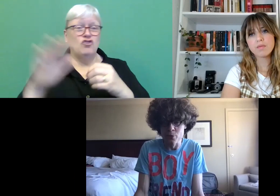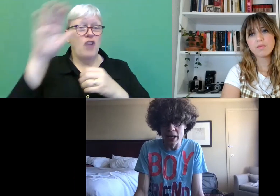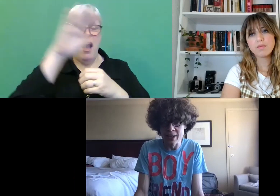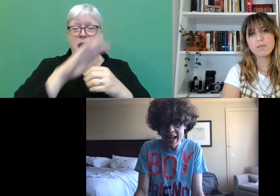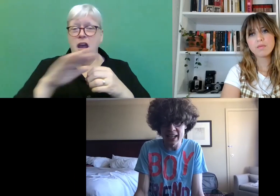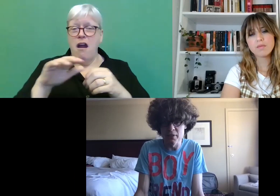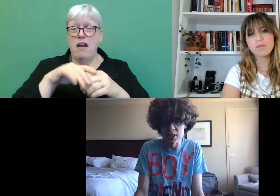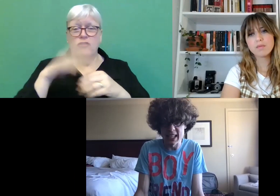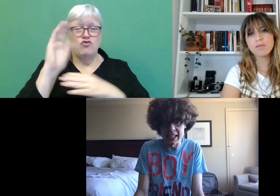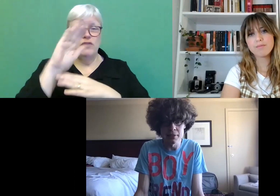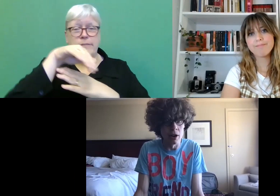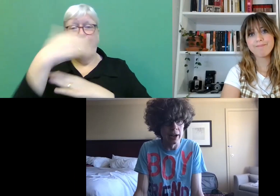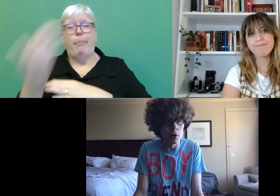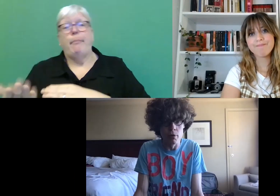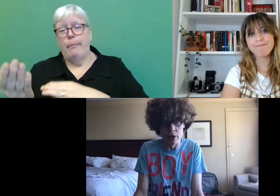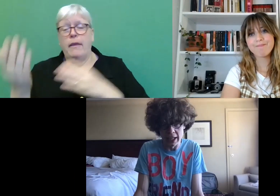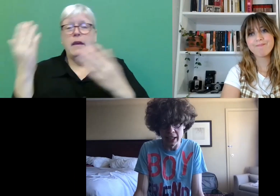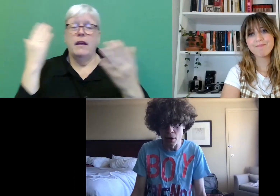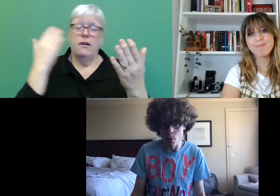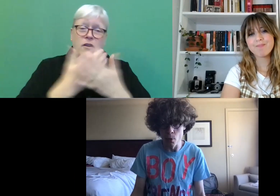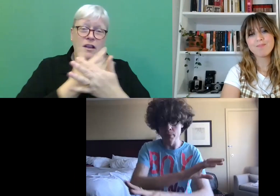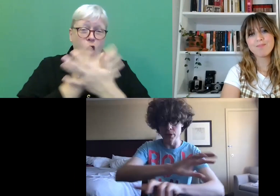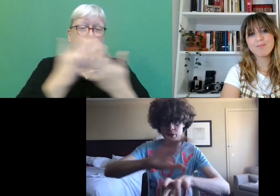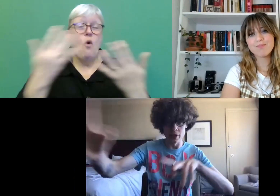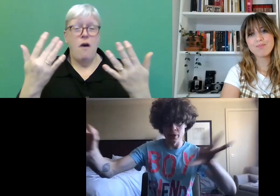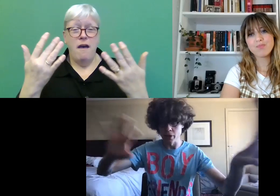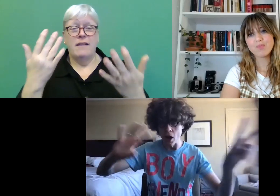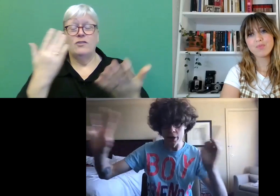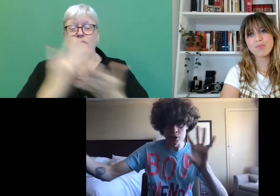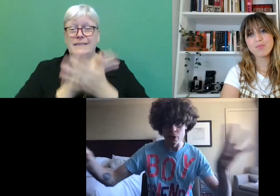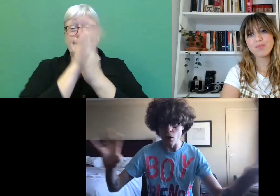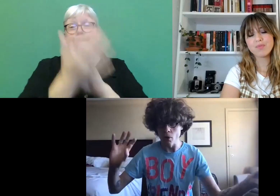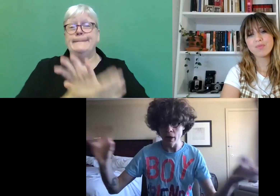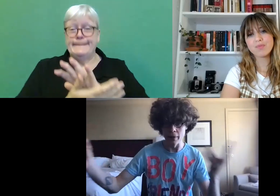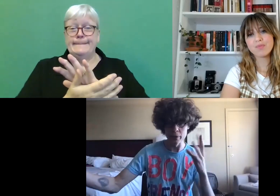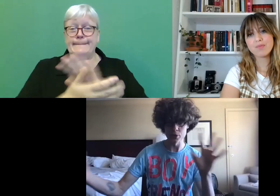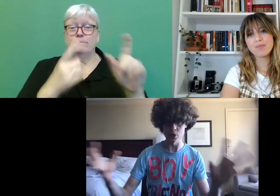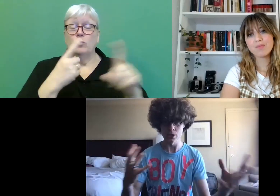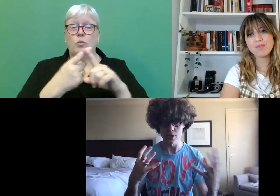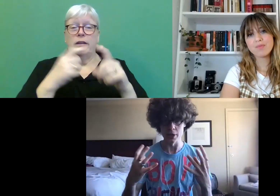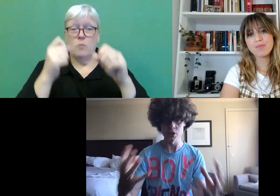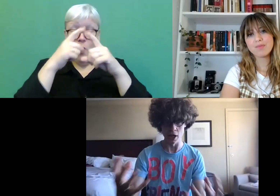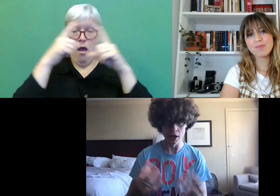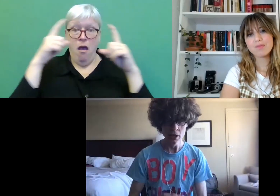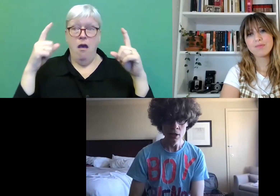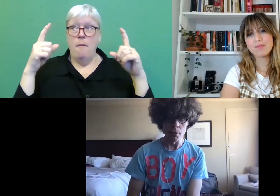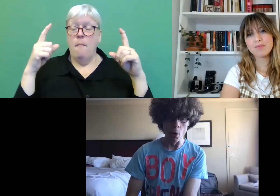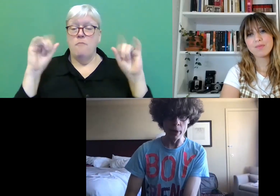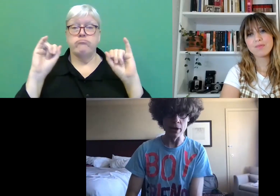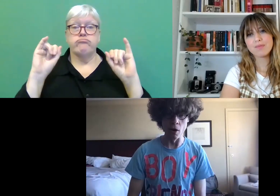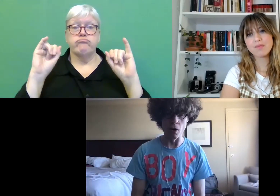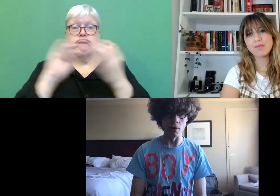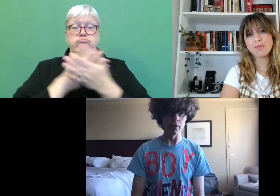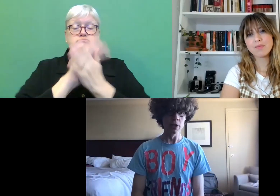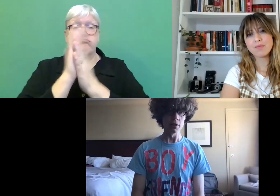rang the neck of the city overnight. And I woke up to the carnage of it all, and there was just such a